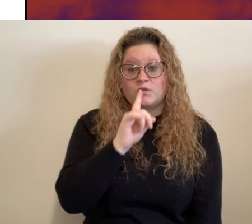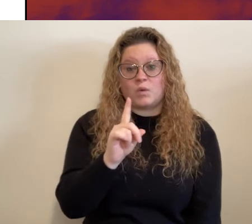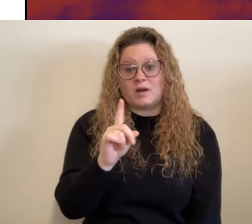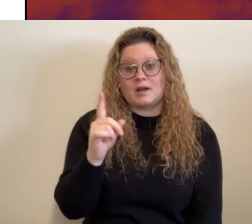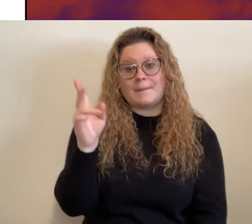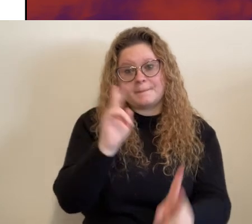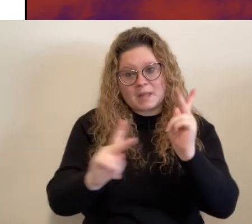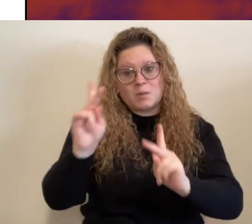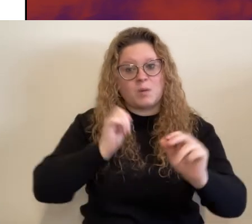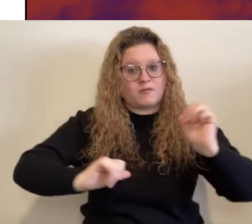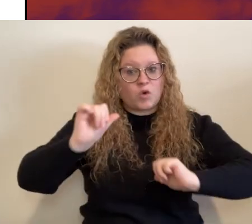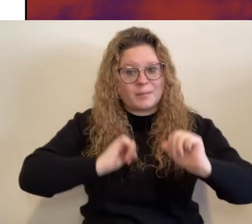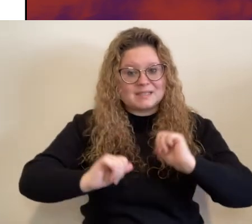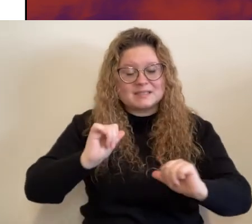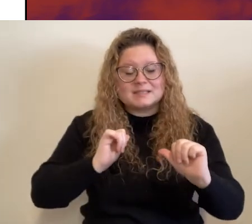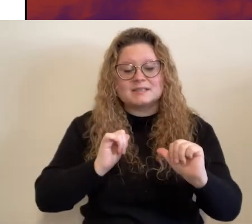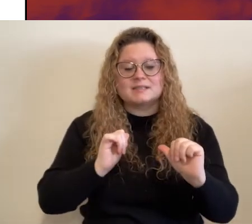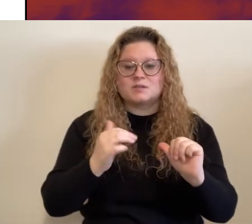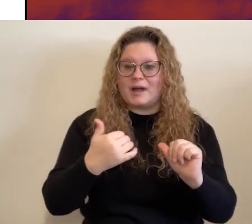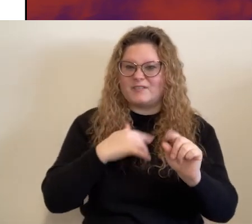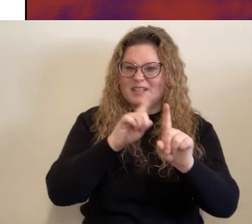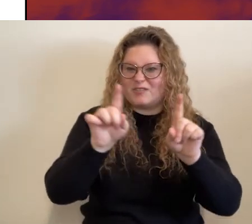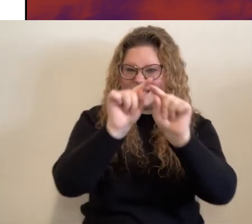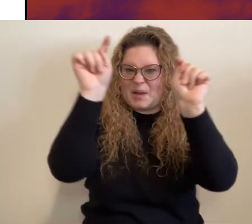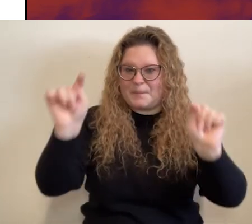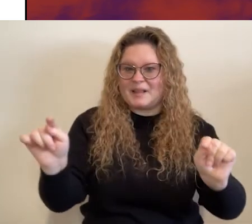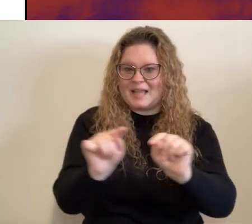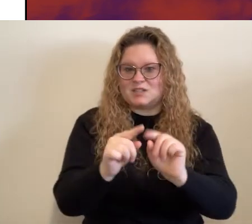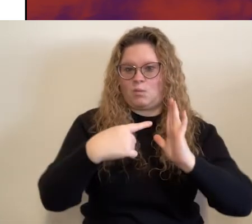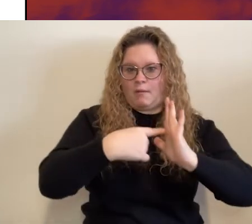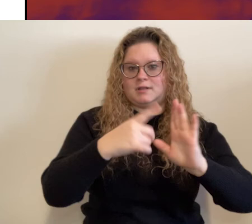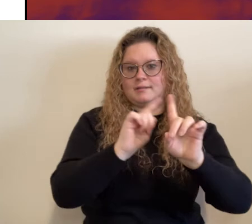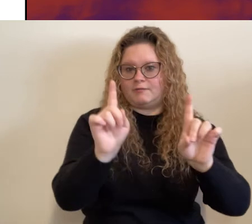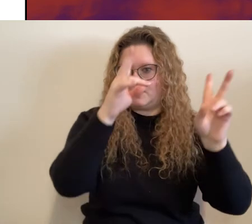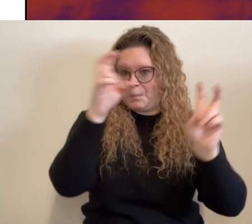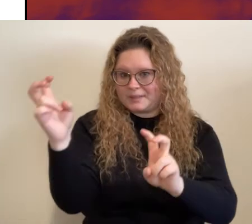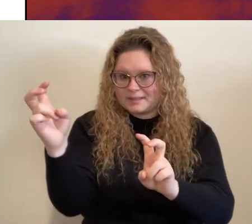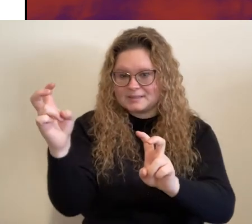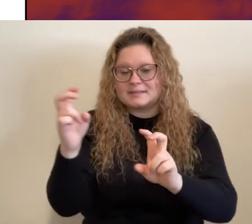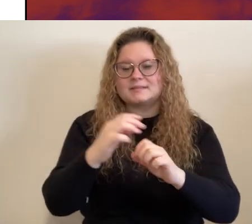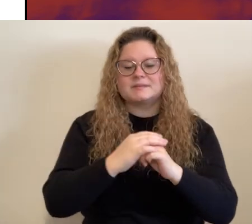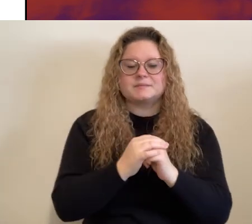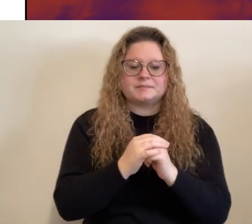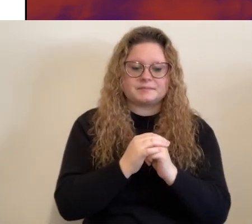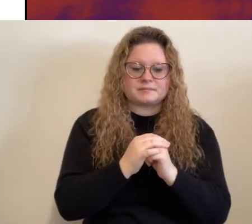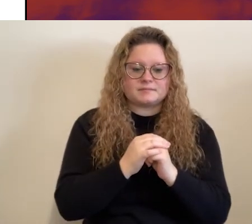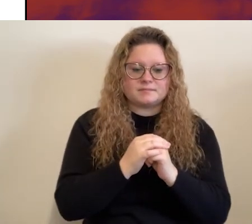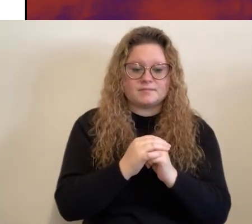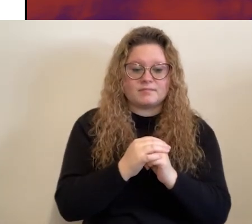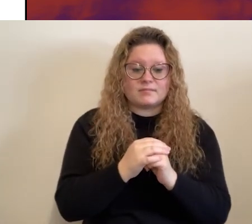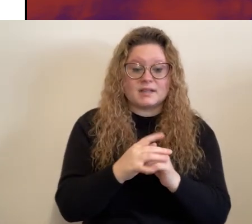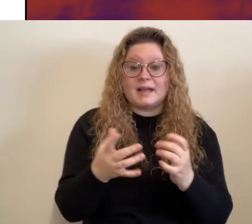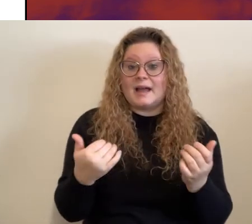so making different templates in order to harness and hold that, different network opportunities. And we also